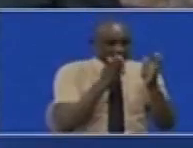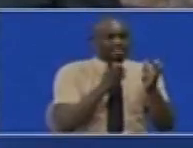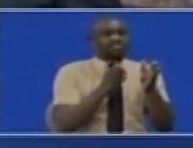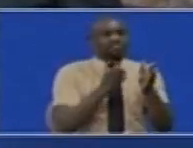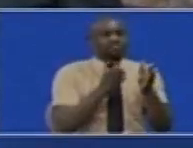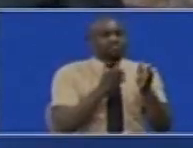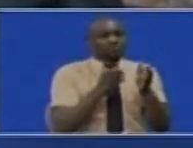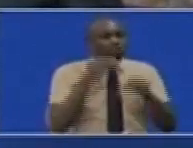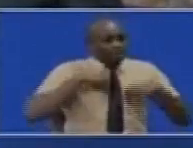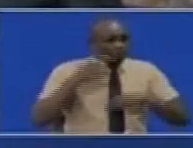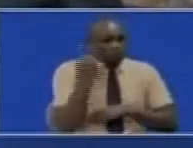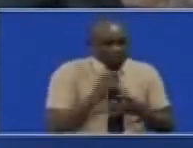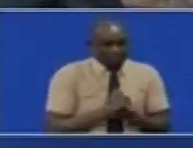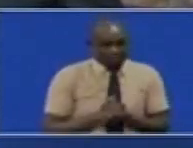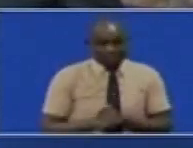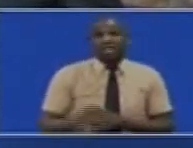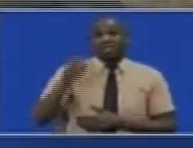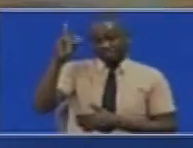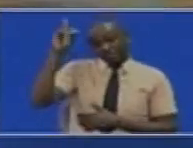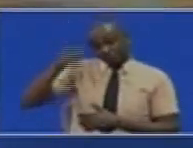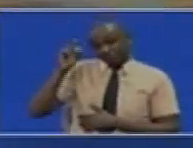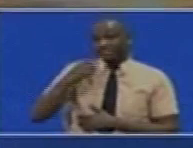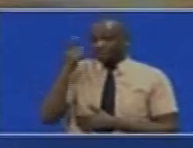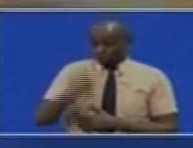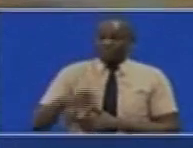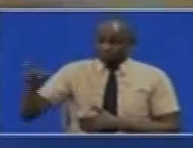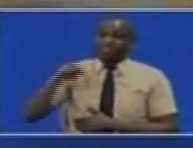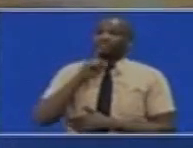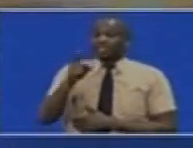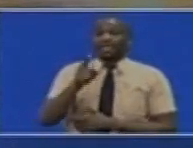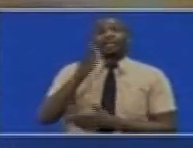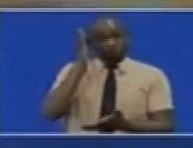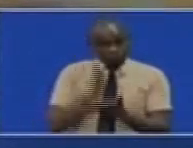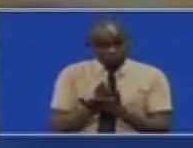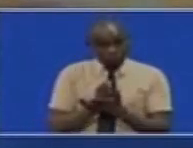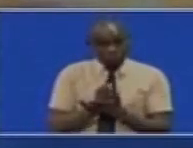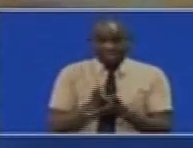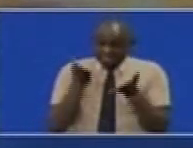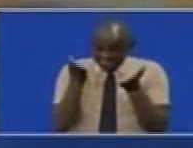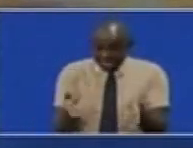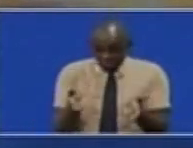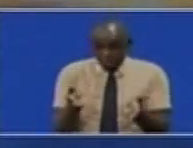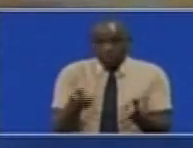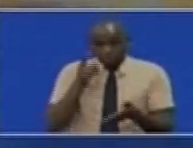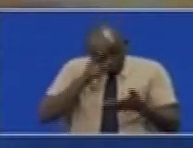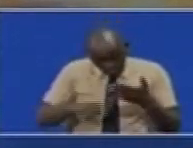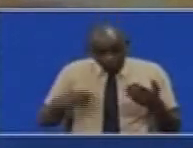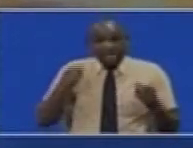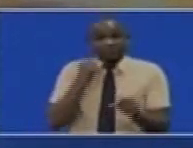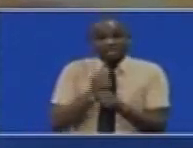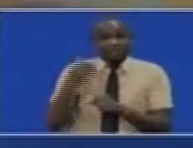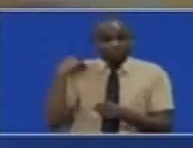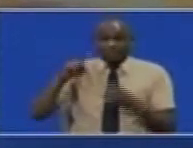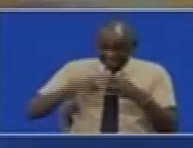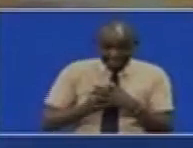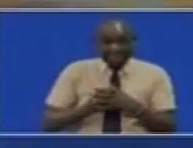matters? The DPP has given that assurance. And so far, the matters that we have done, because we